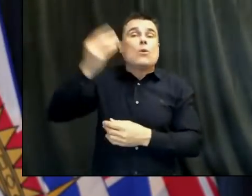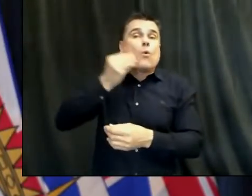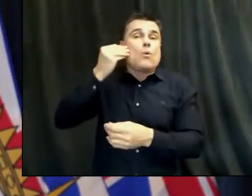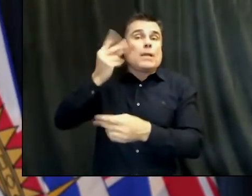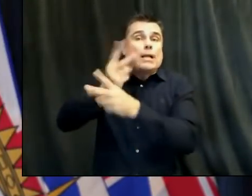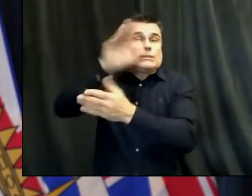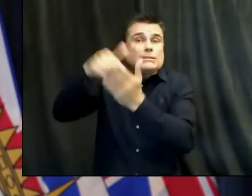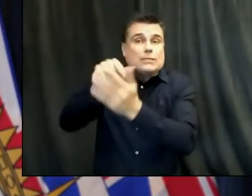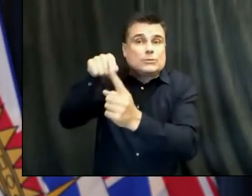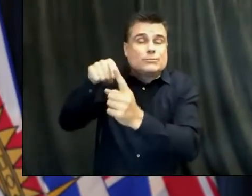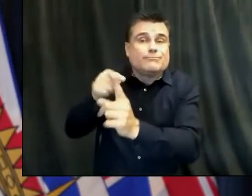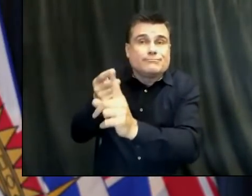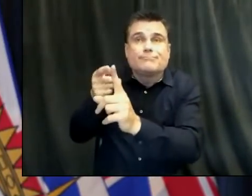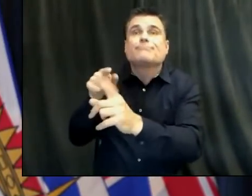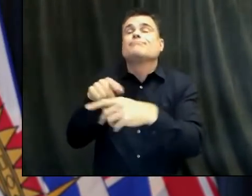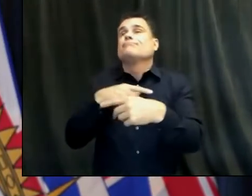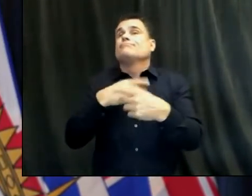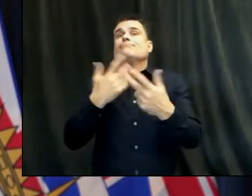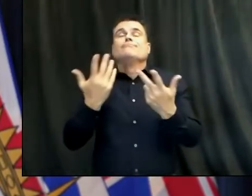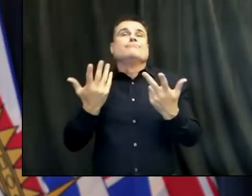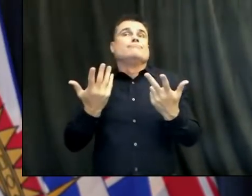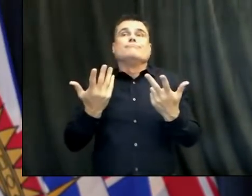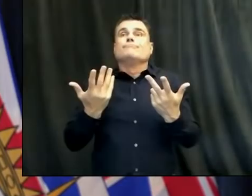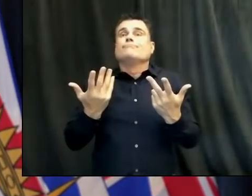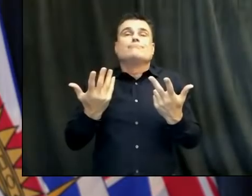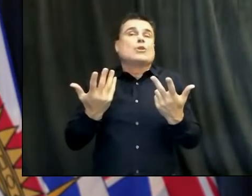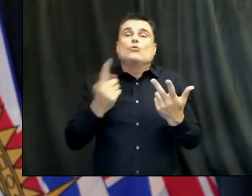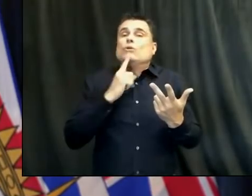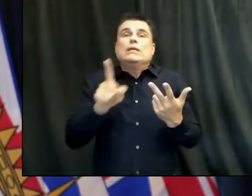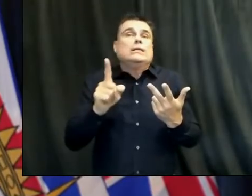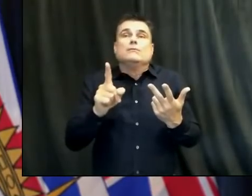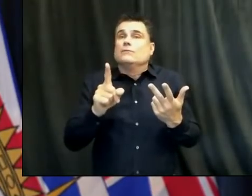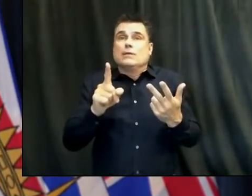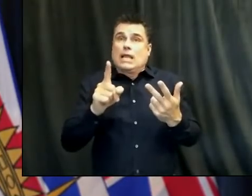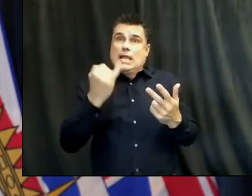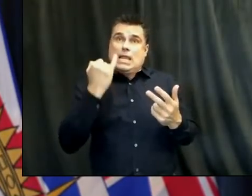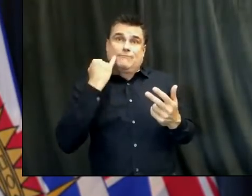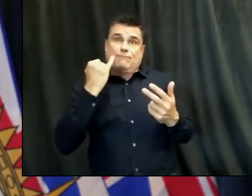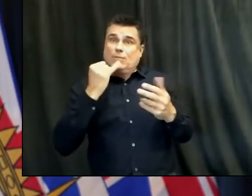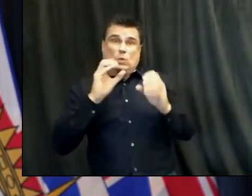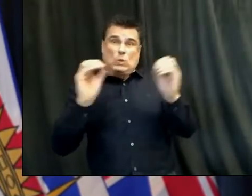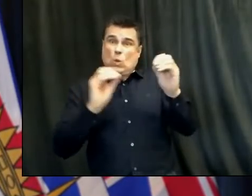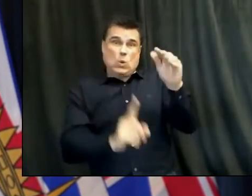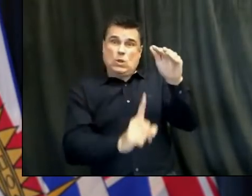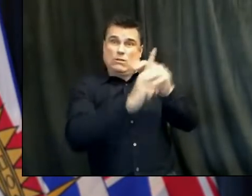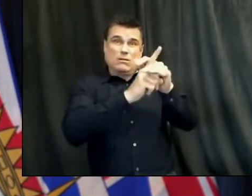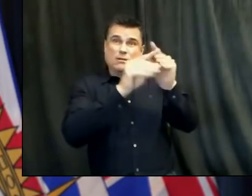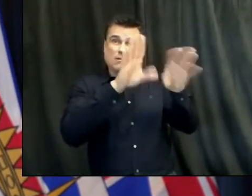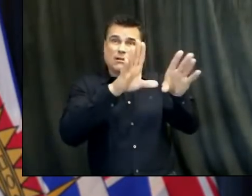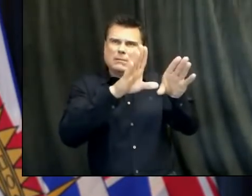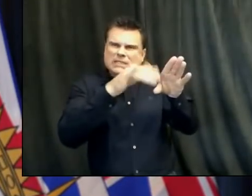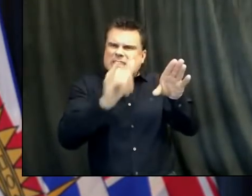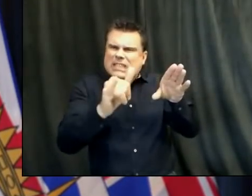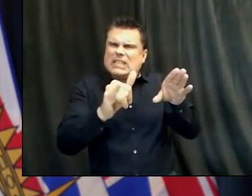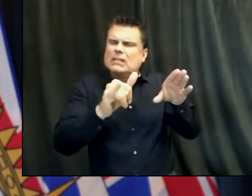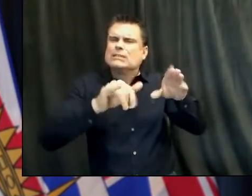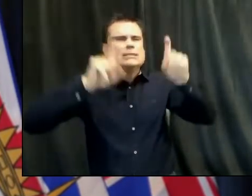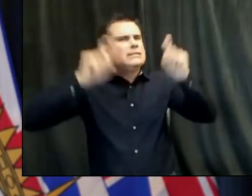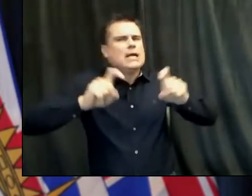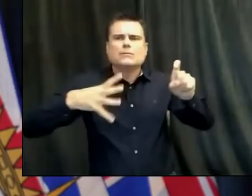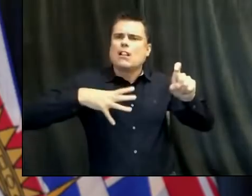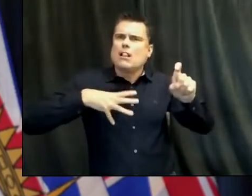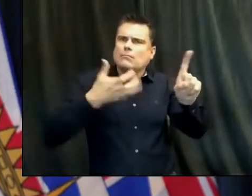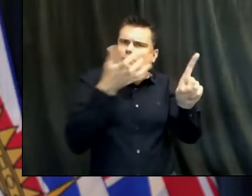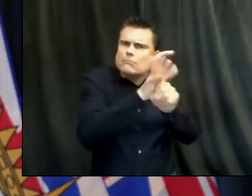homes, even if there's not widespread community transmission in that area. And the priority is